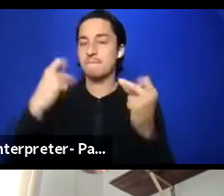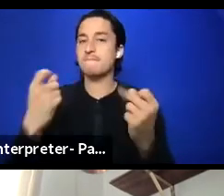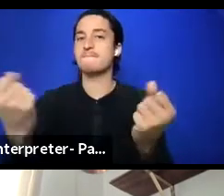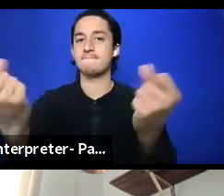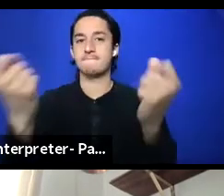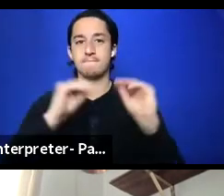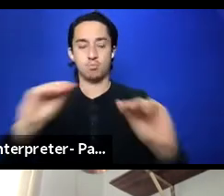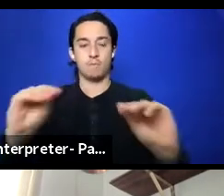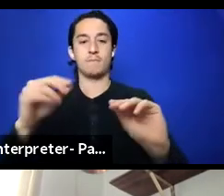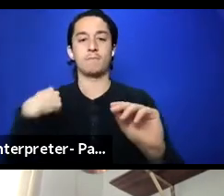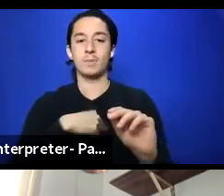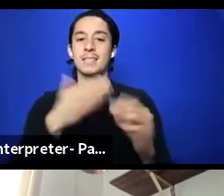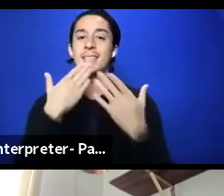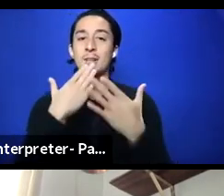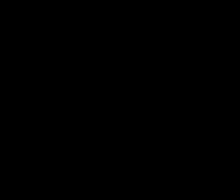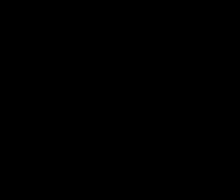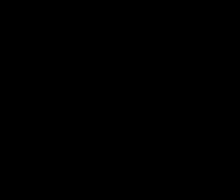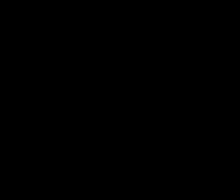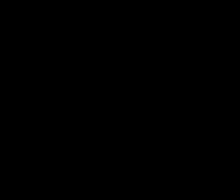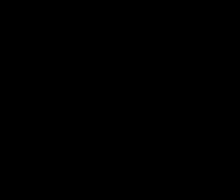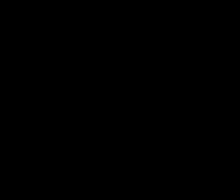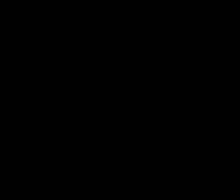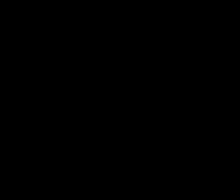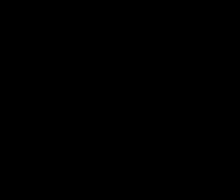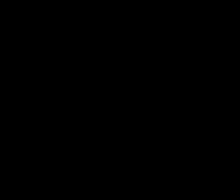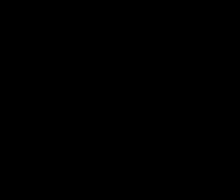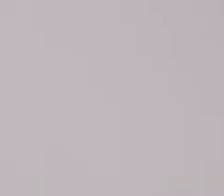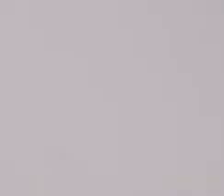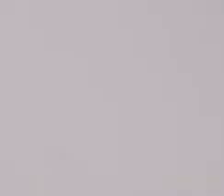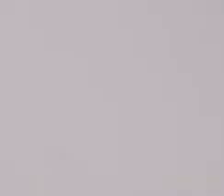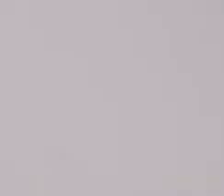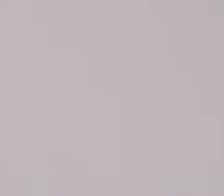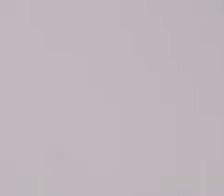We thank you again for your time and we'll turn it over to Sam.